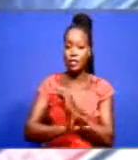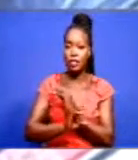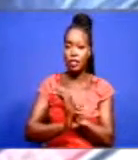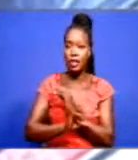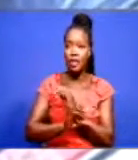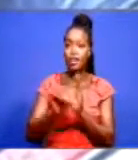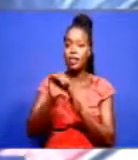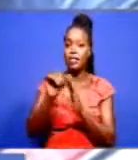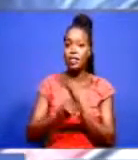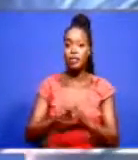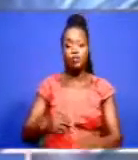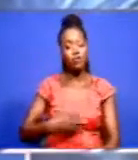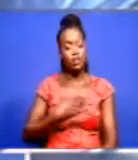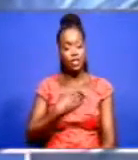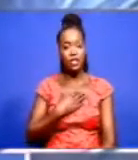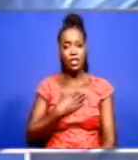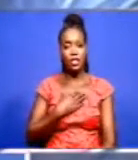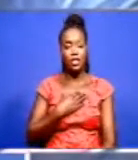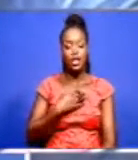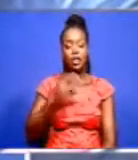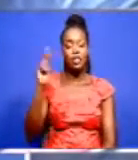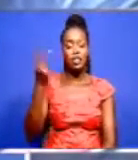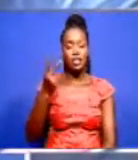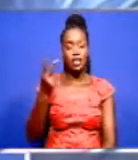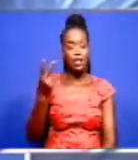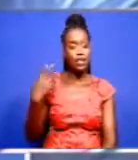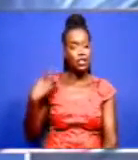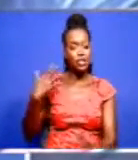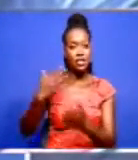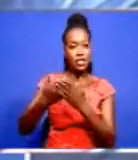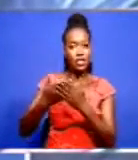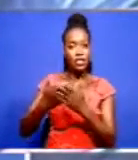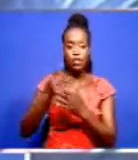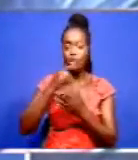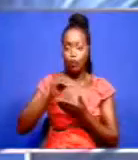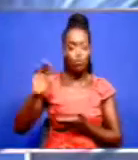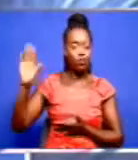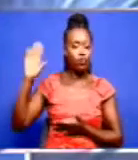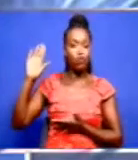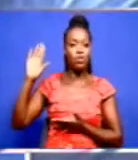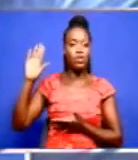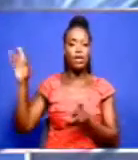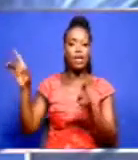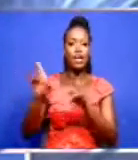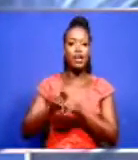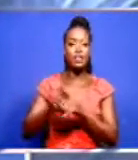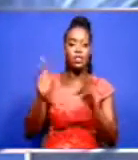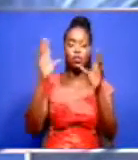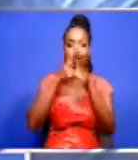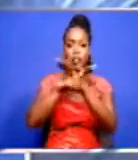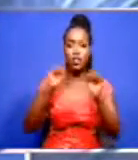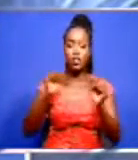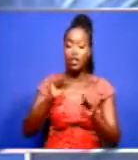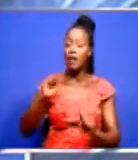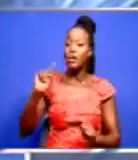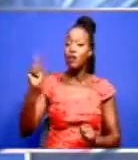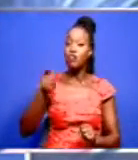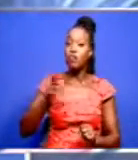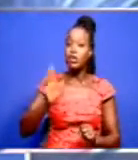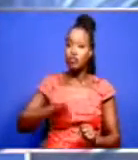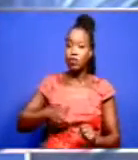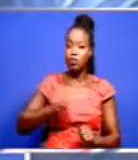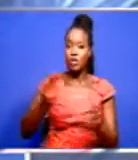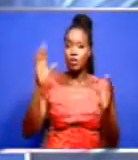oversees a state visit that is the second since she was sworn in as president, the first female president of Tanzania. She went